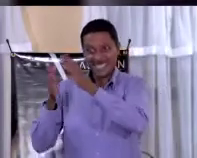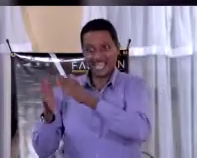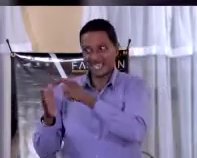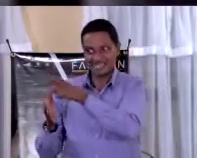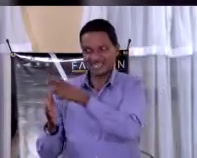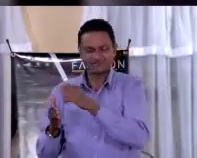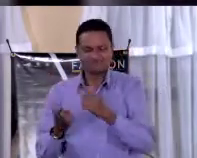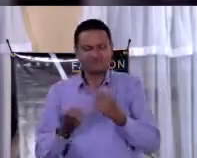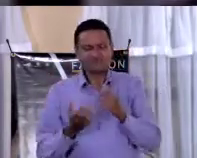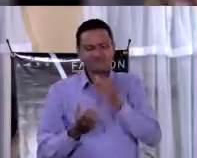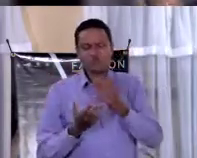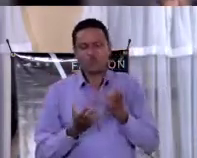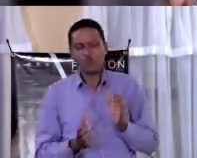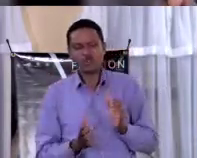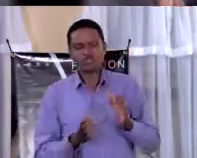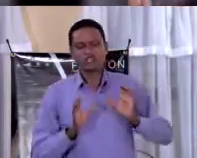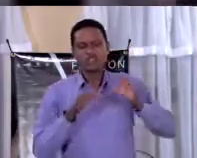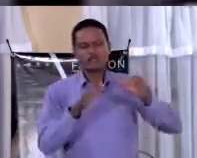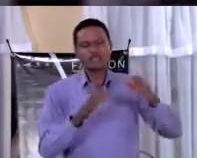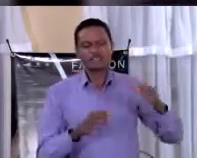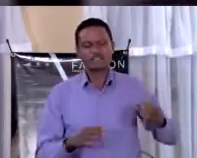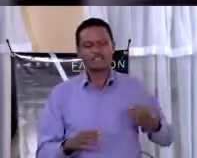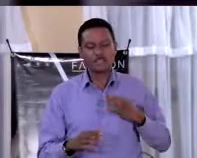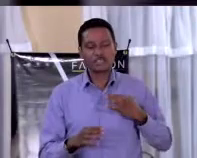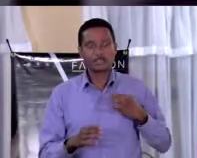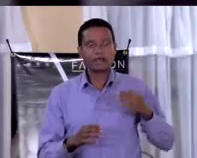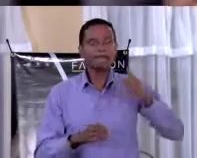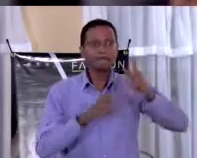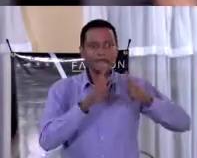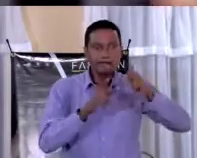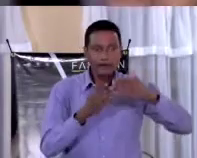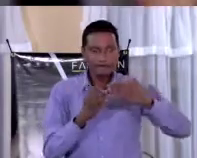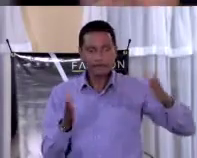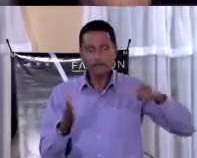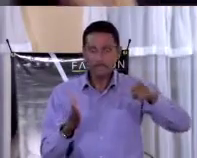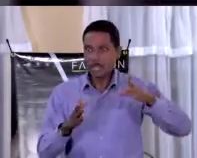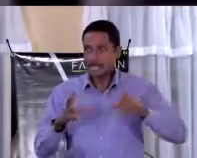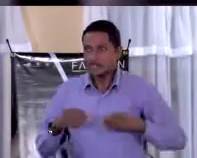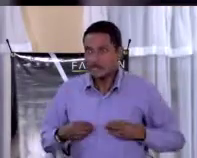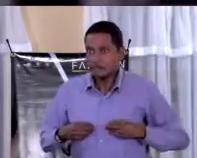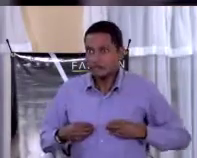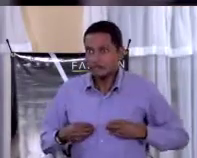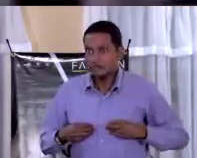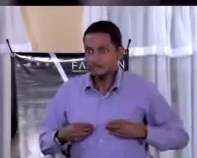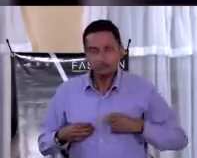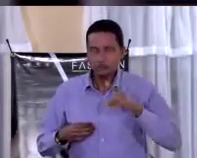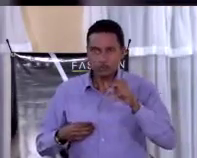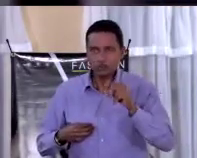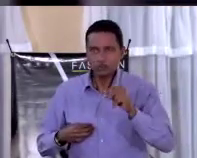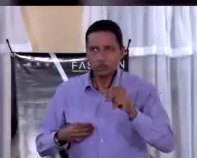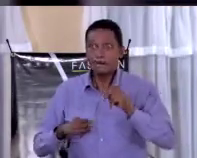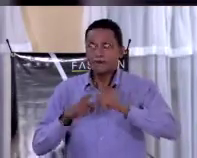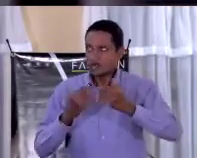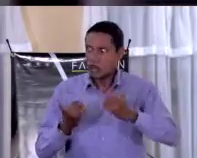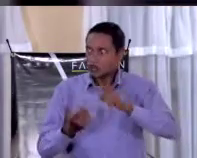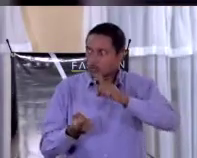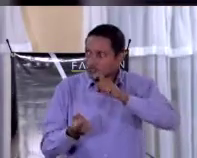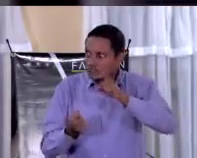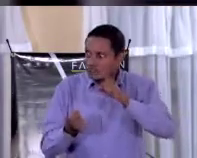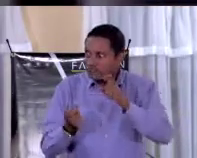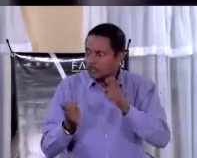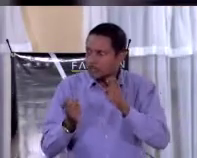some kind of implicit way that they'll be discovered and be put next to him. And